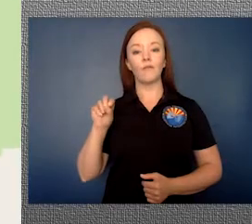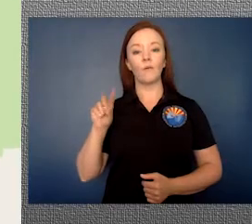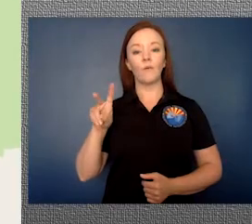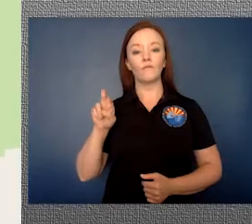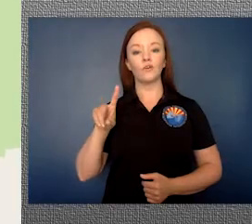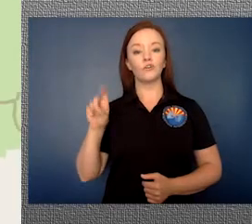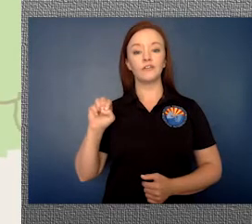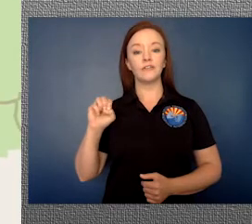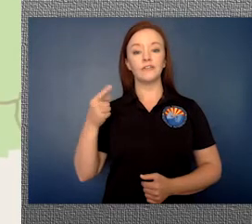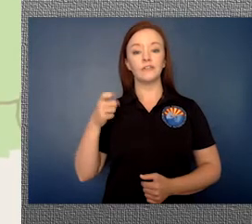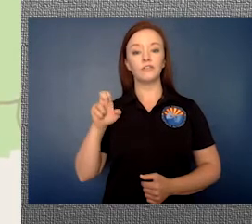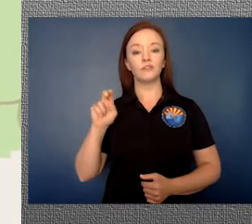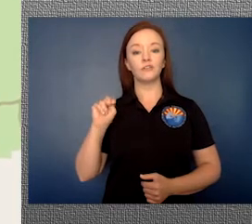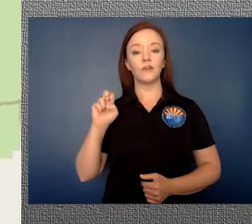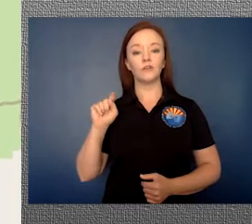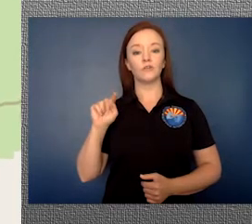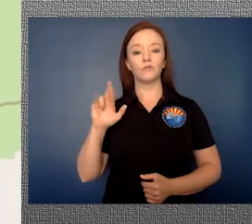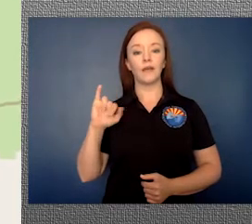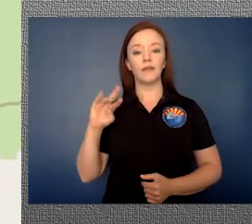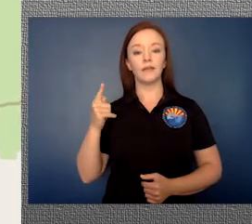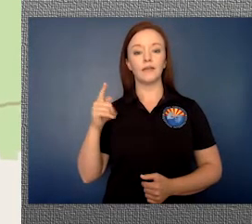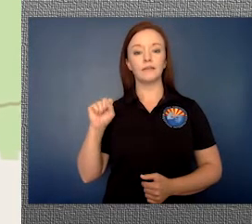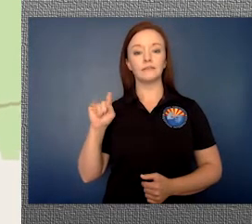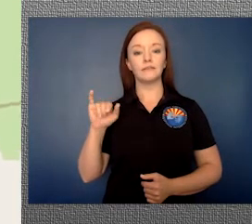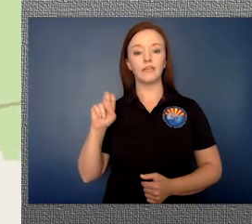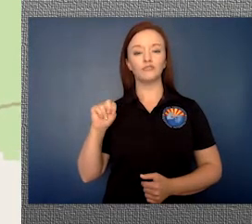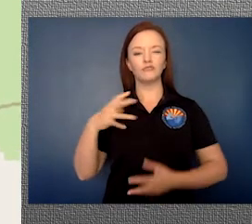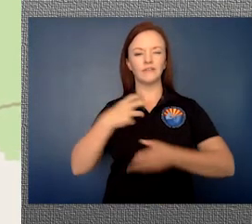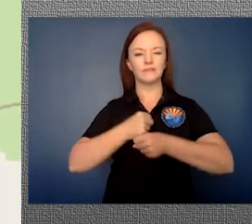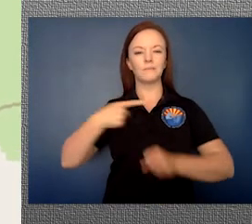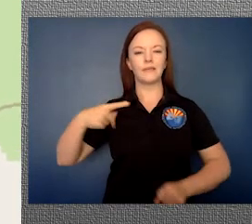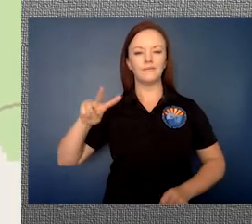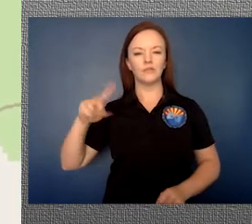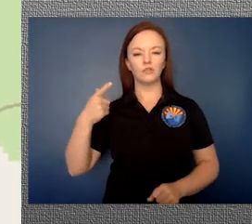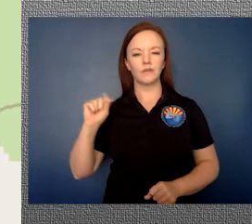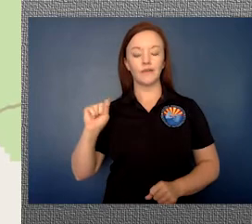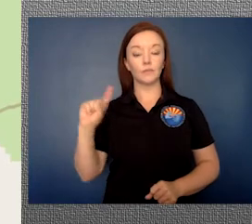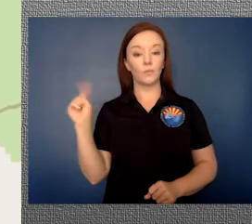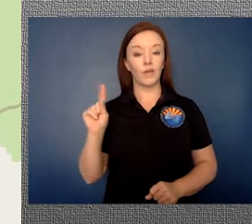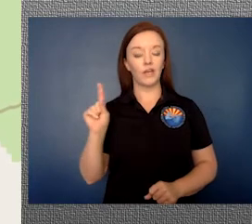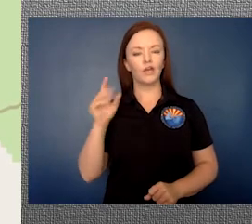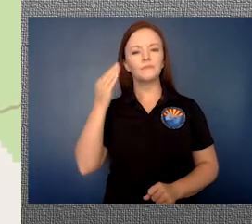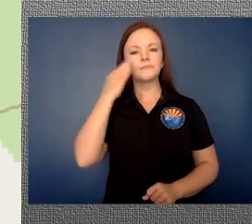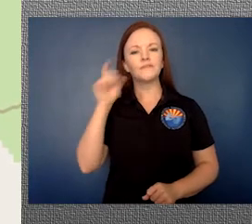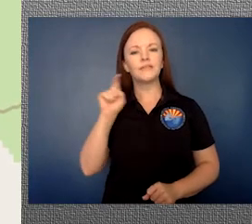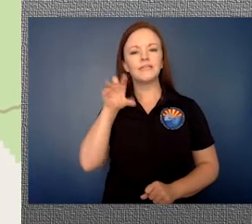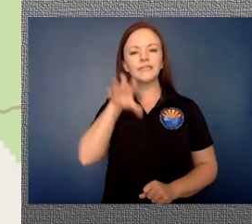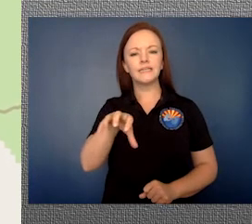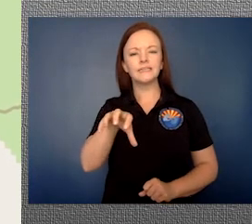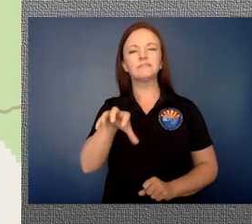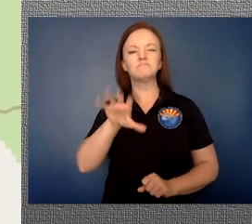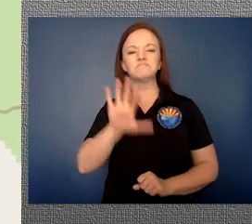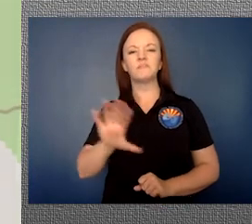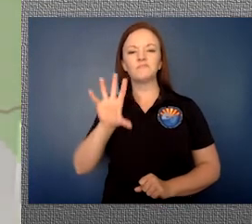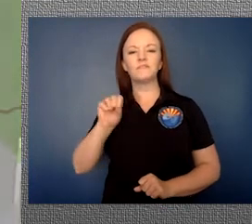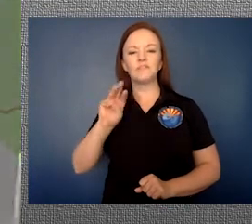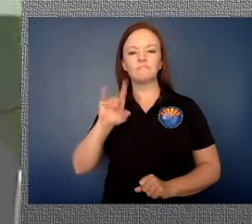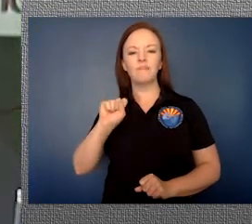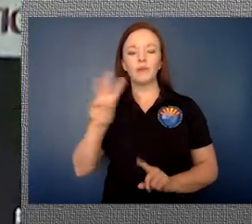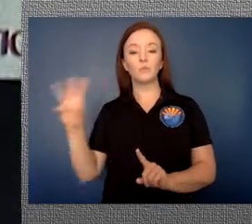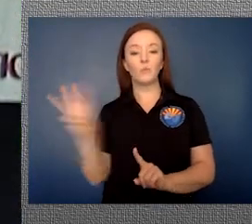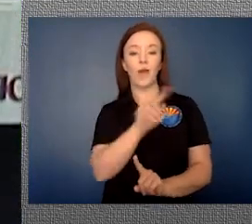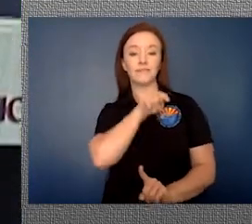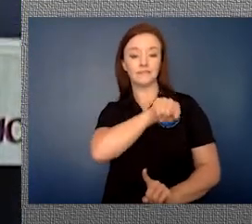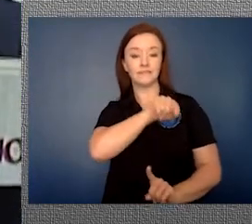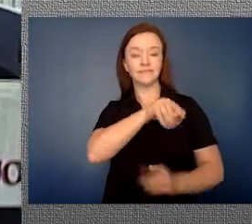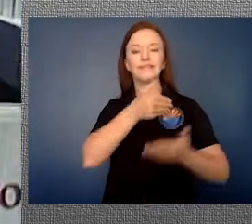Palo Verde Generating Station is located approximately 50 miles west of downtown Phoenix, near the community of Wintersburg. It is the